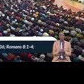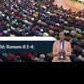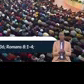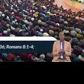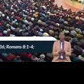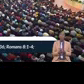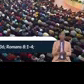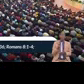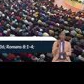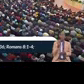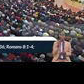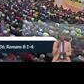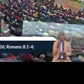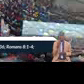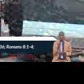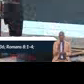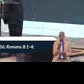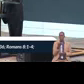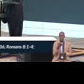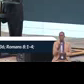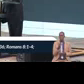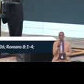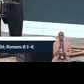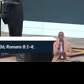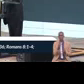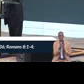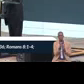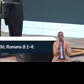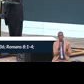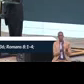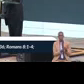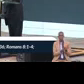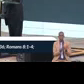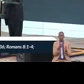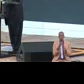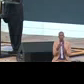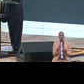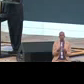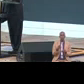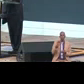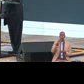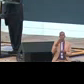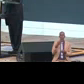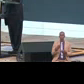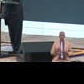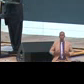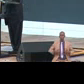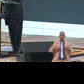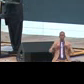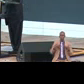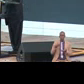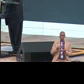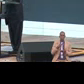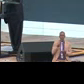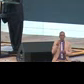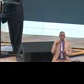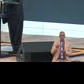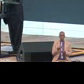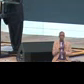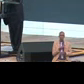It says there is a law of the Spirit of life, and it's in